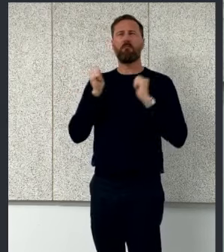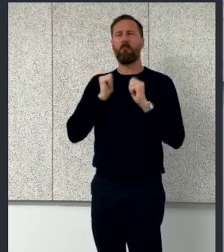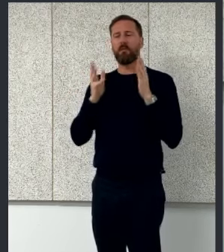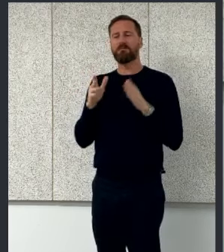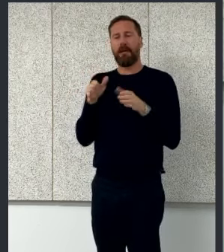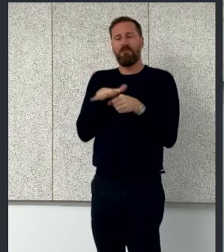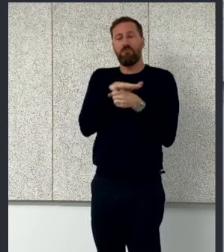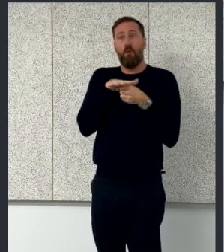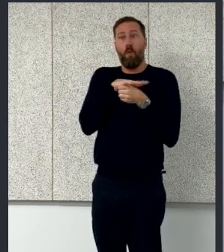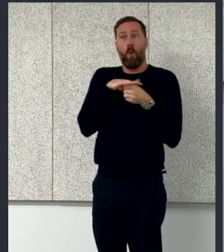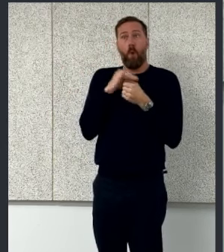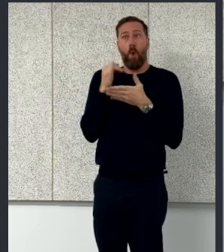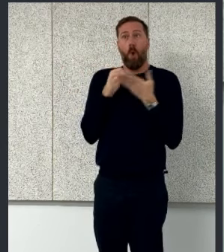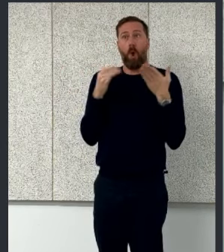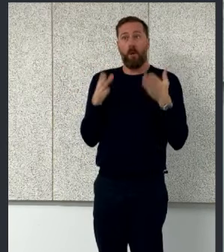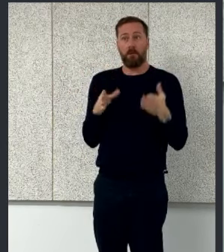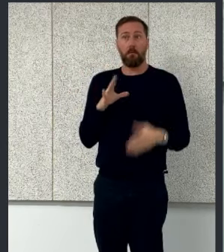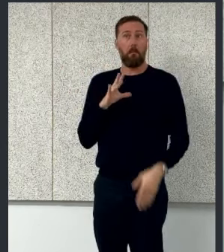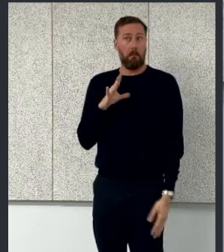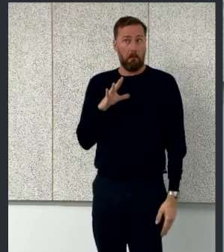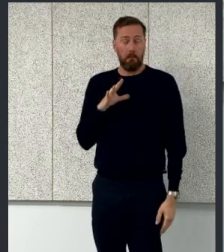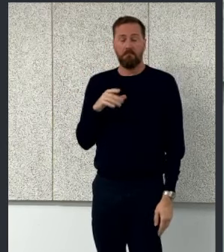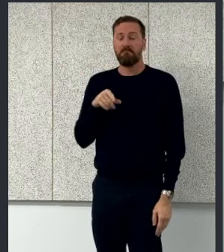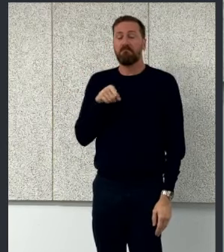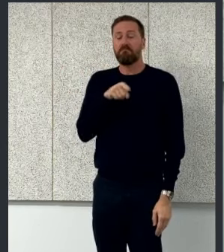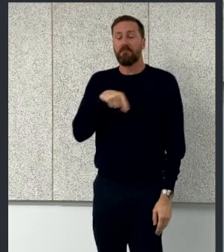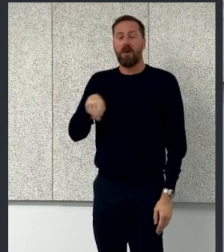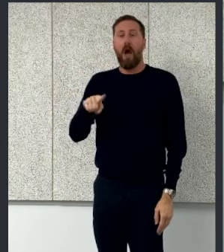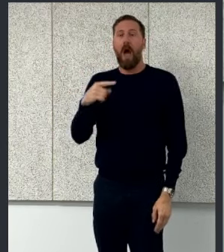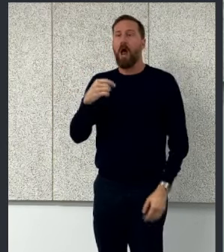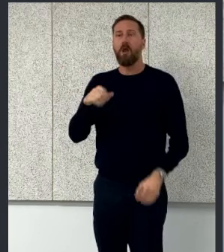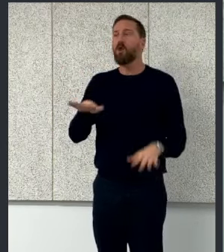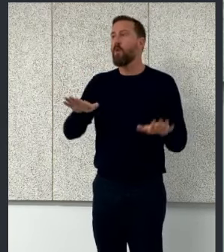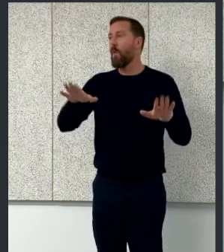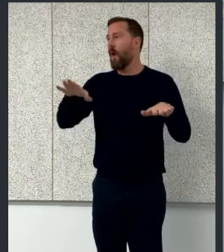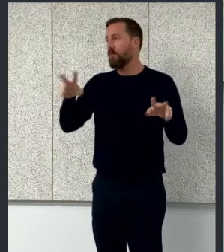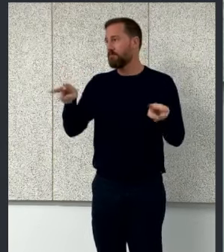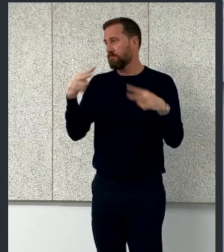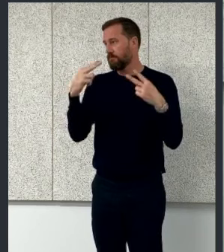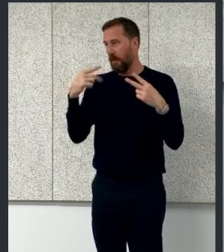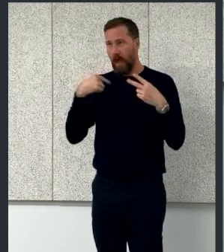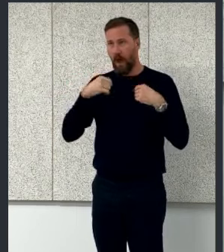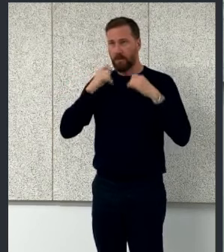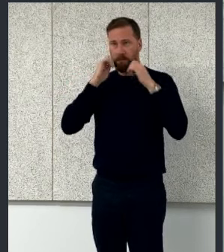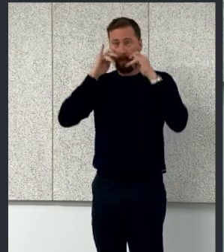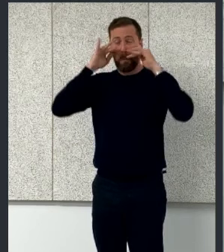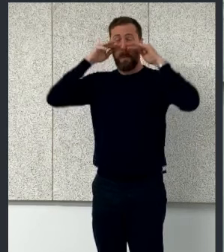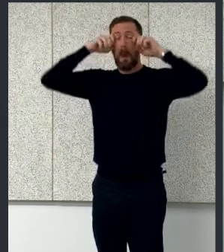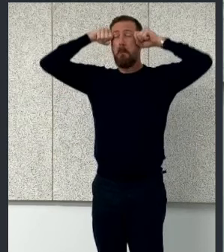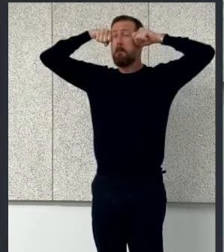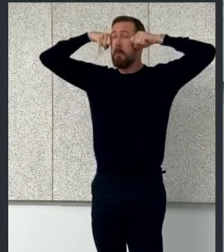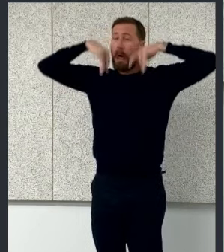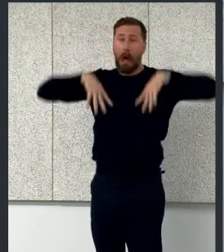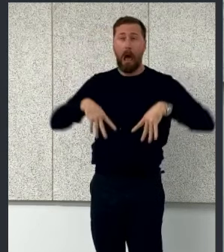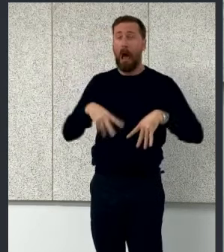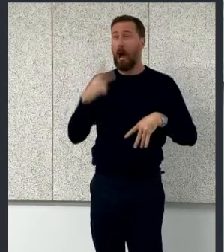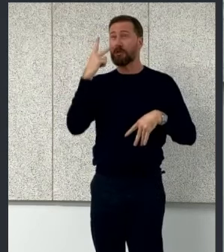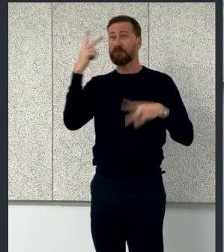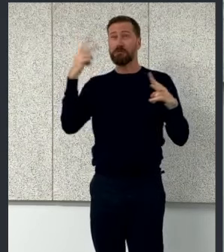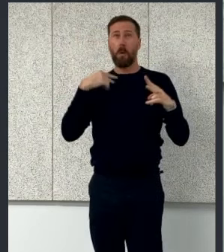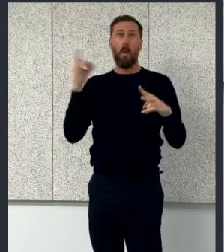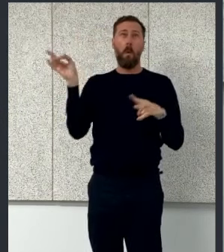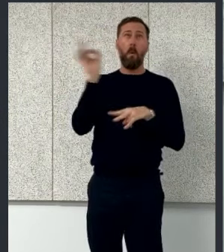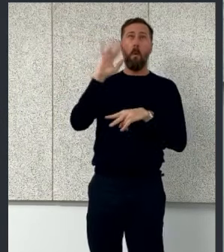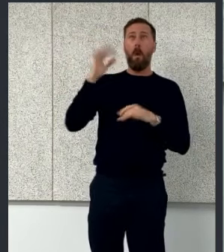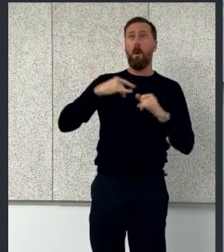artists. And y'all, I was weeping from everything from like the puppetry to the